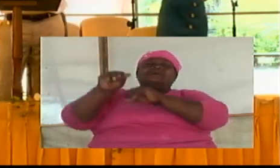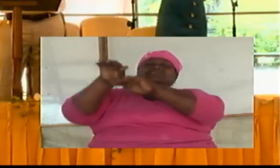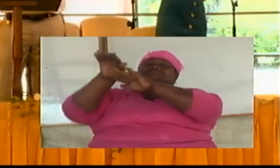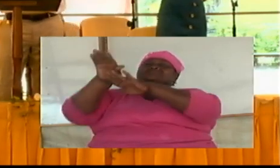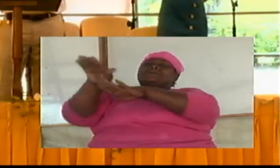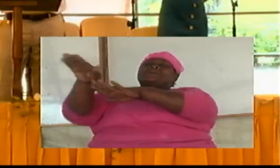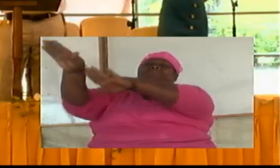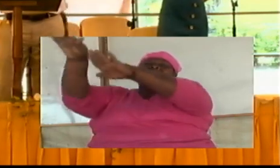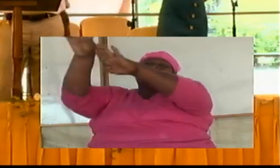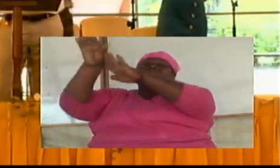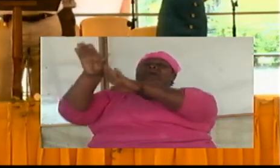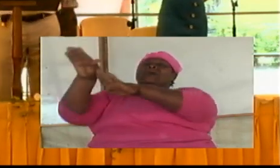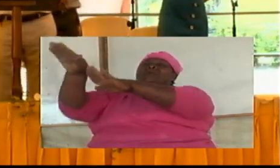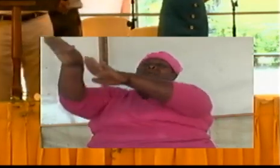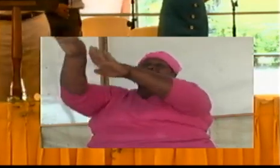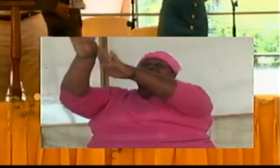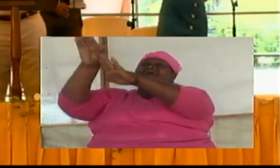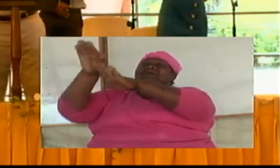reaches